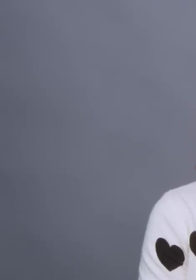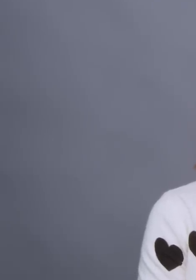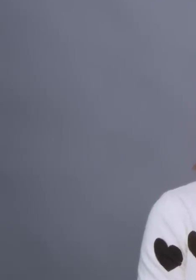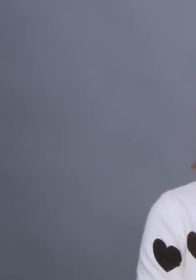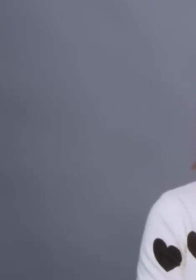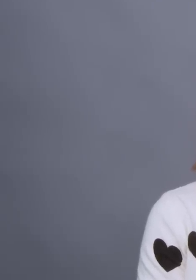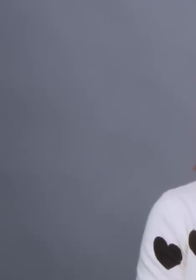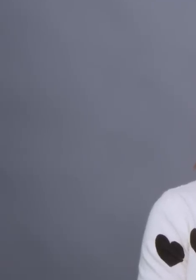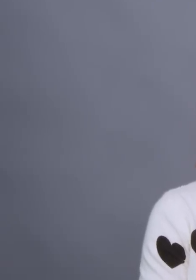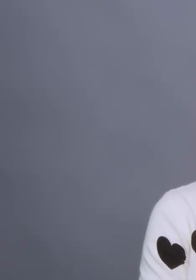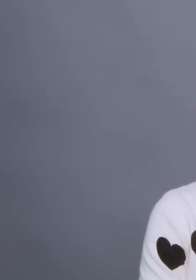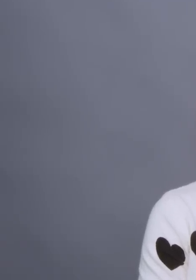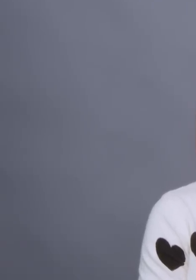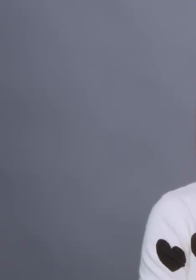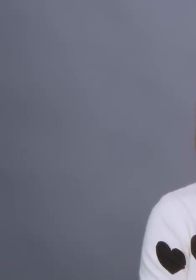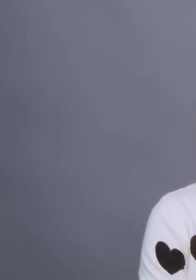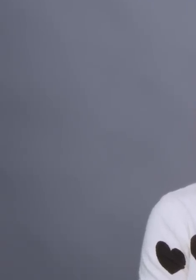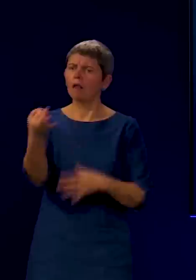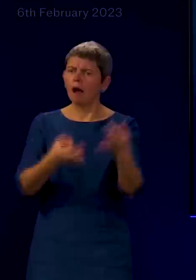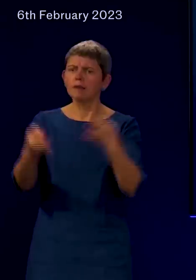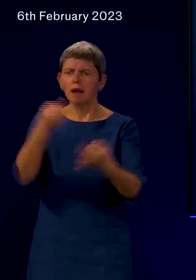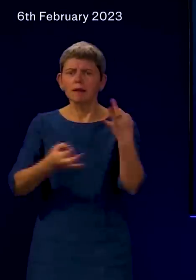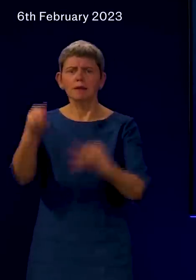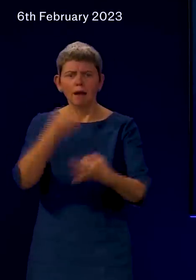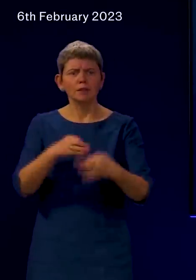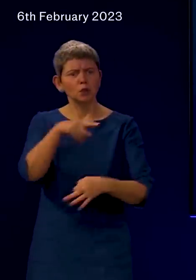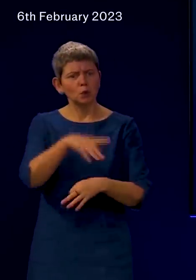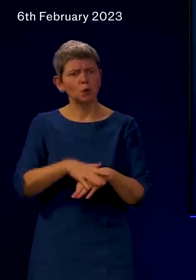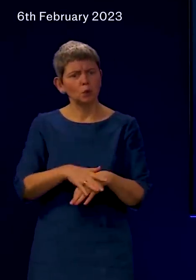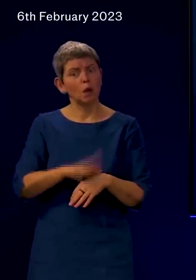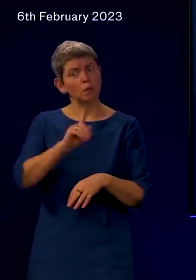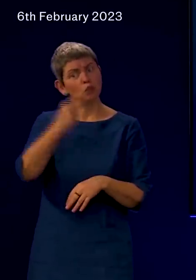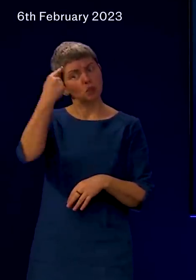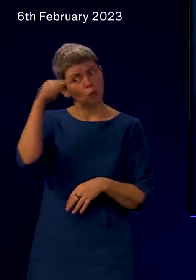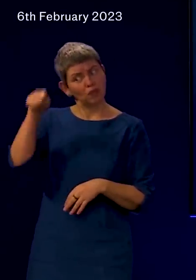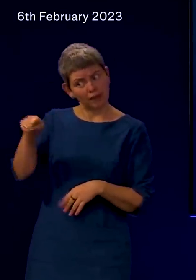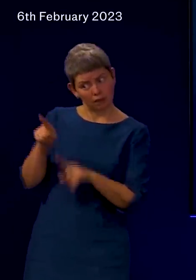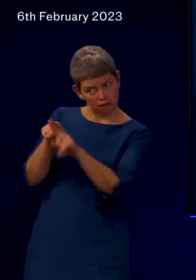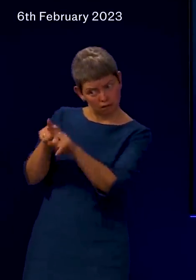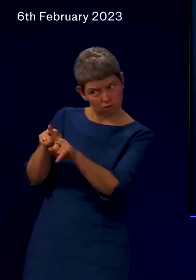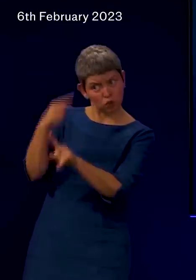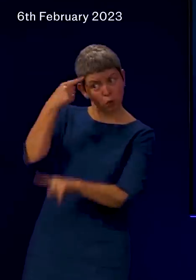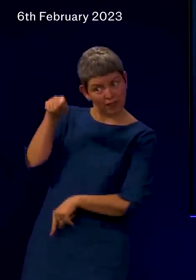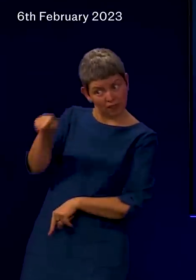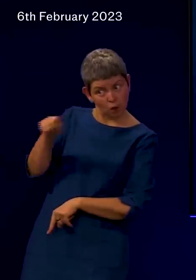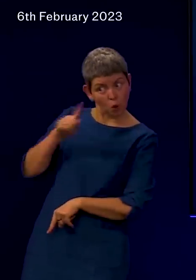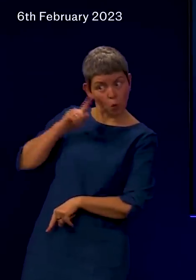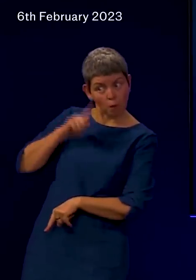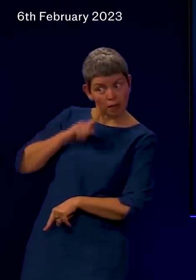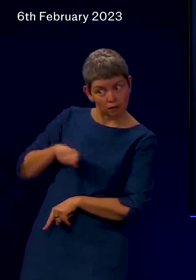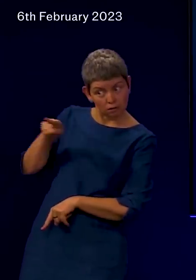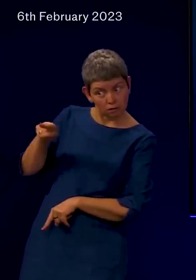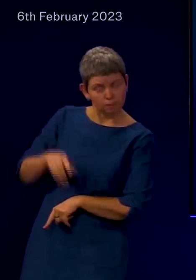Adam Graham should be referred to as she. Do you regard Isla Bryson as a she woman? She regards herself as a woman. I